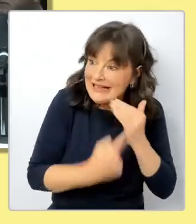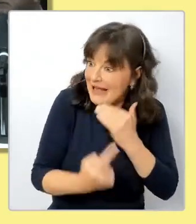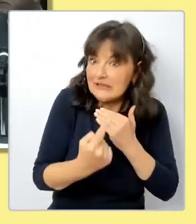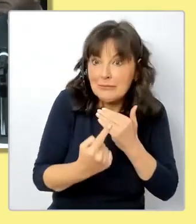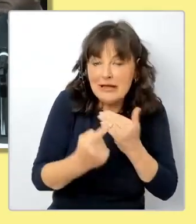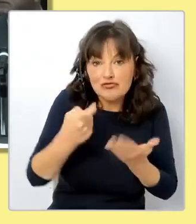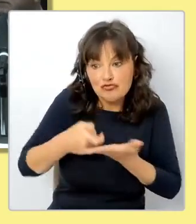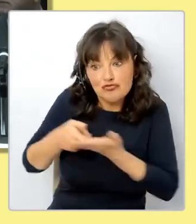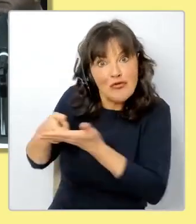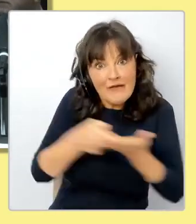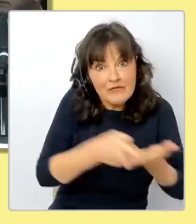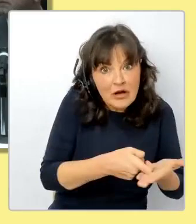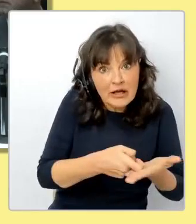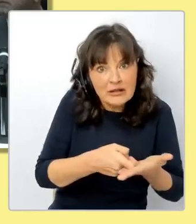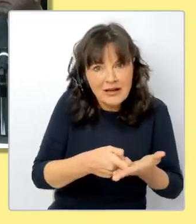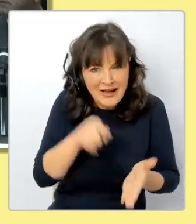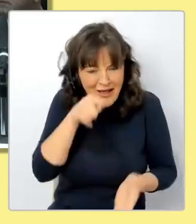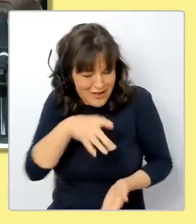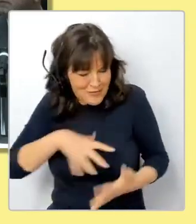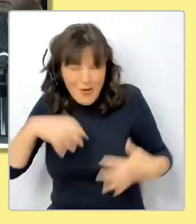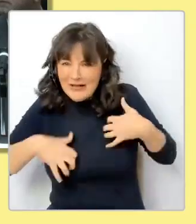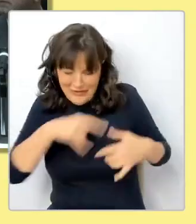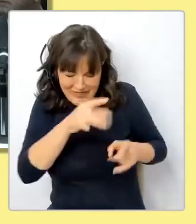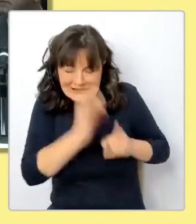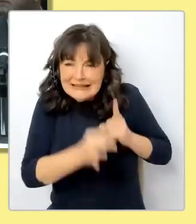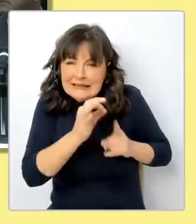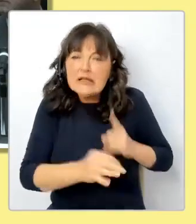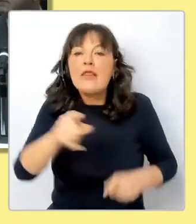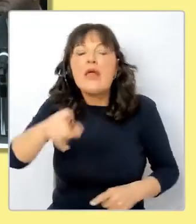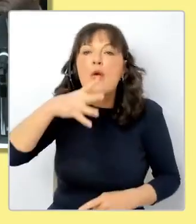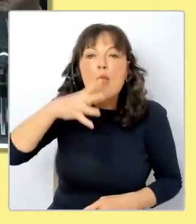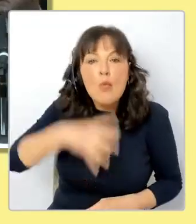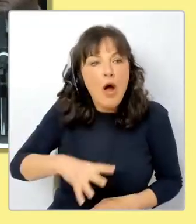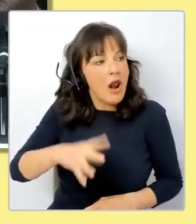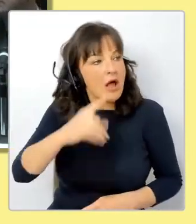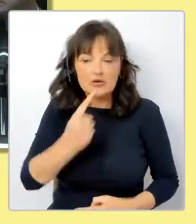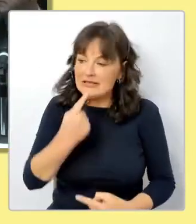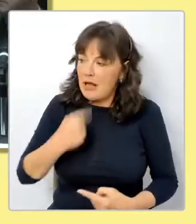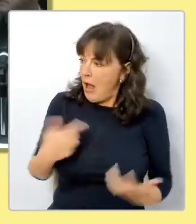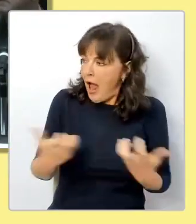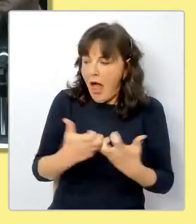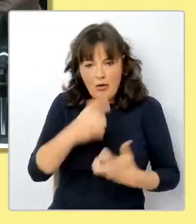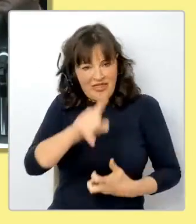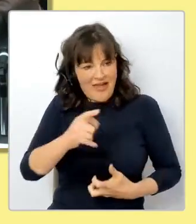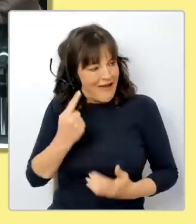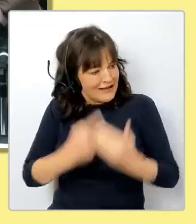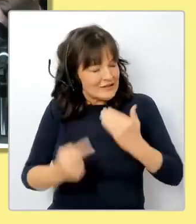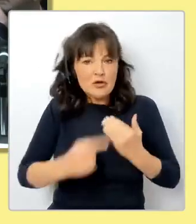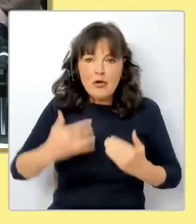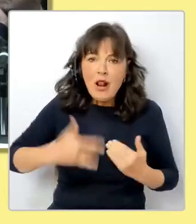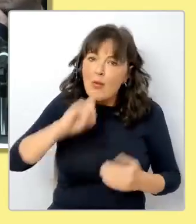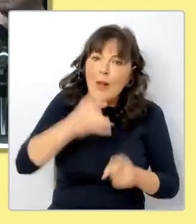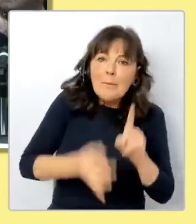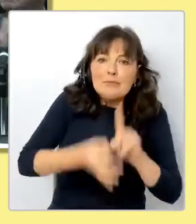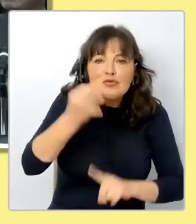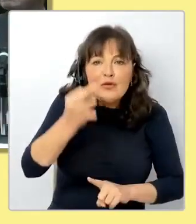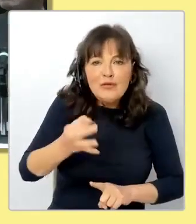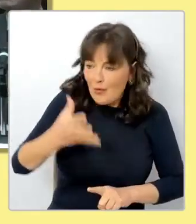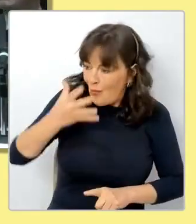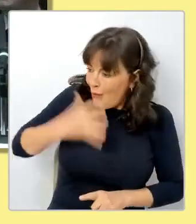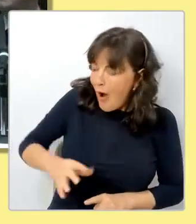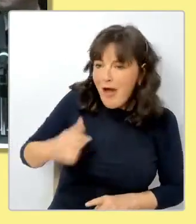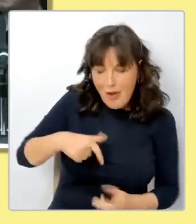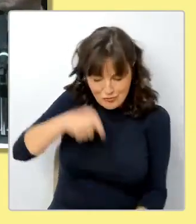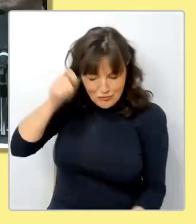poverty, to make their lives better, to use our renewable potential to create a transformation for that